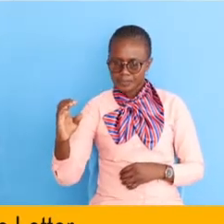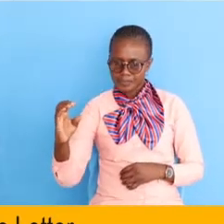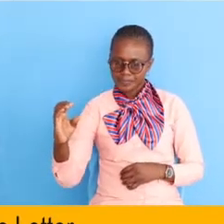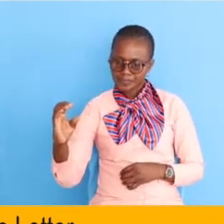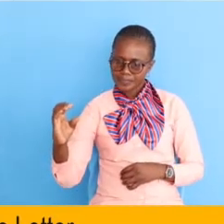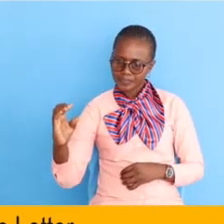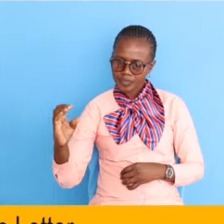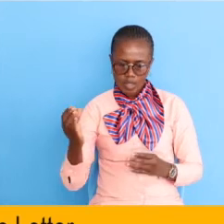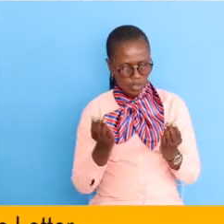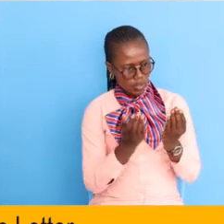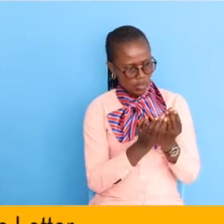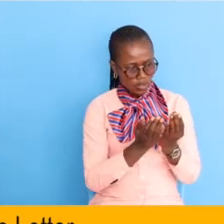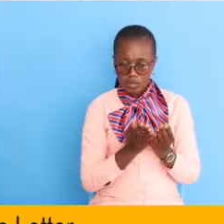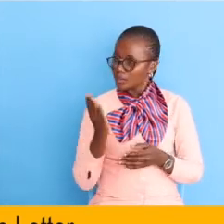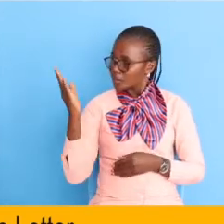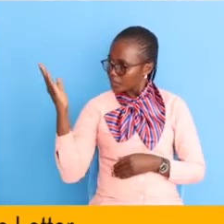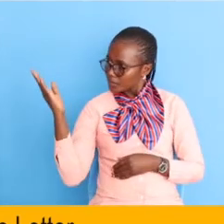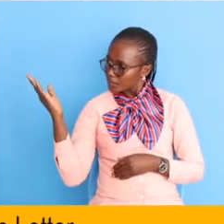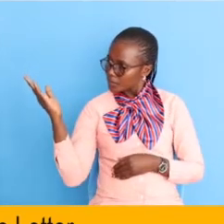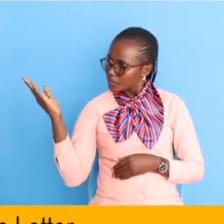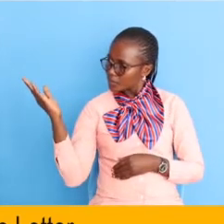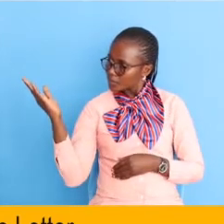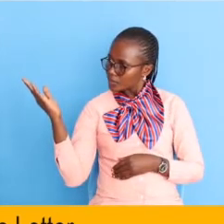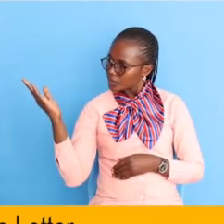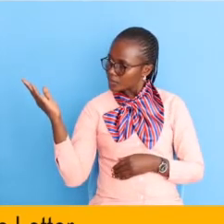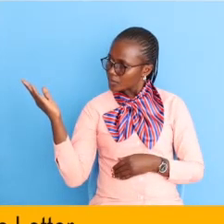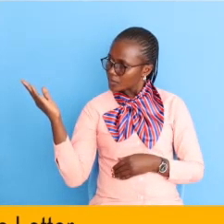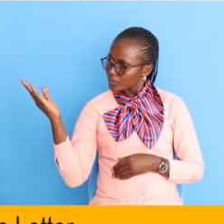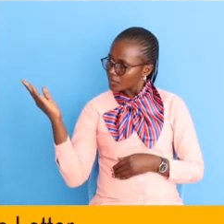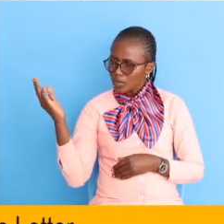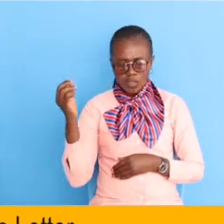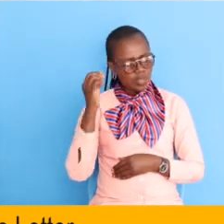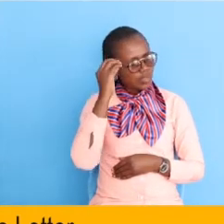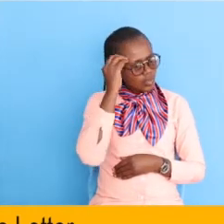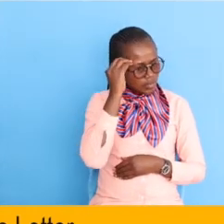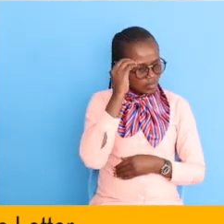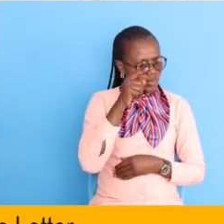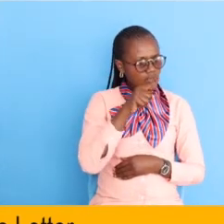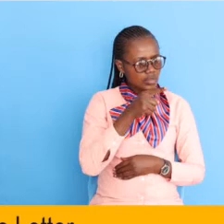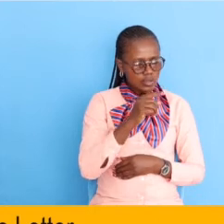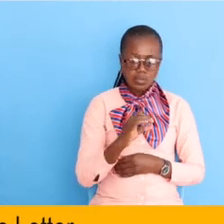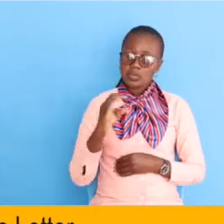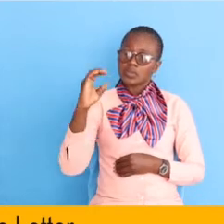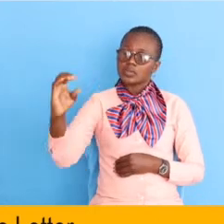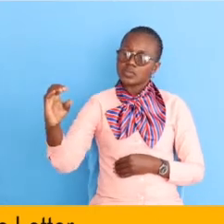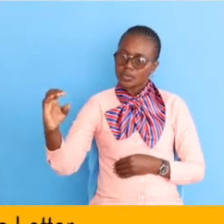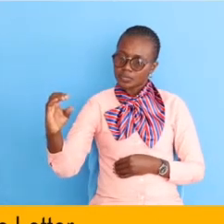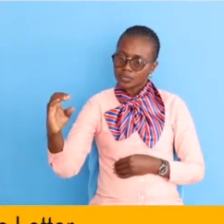to read this information, what do you think could be the sender's address?